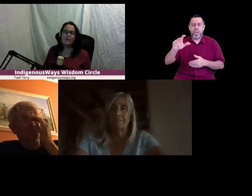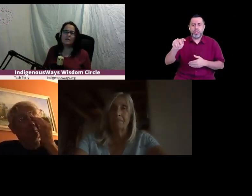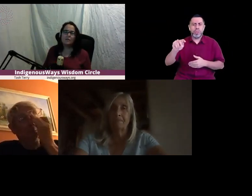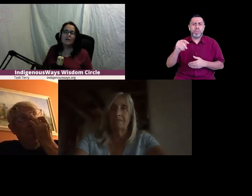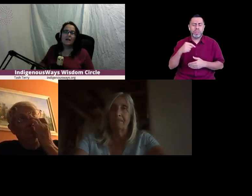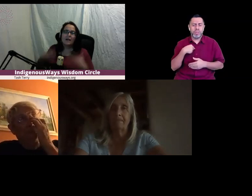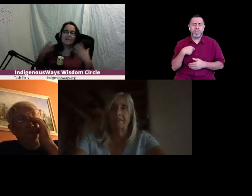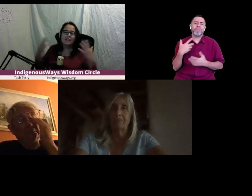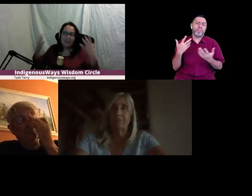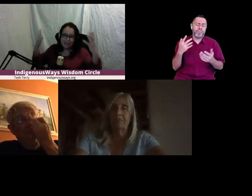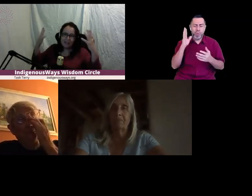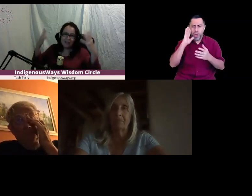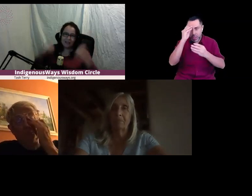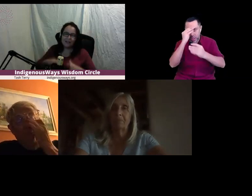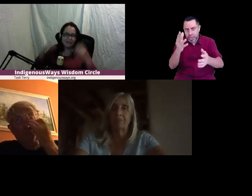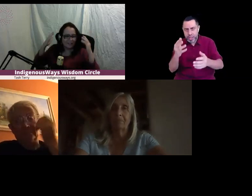back home,